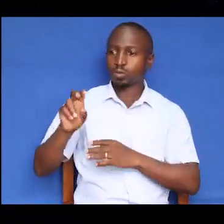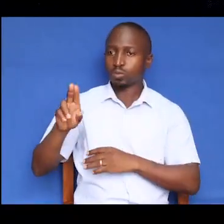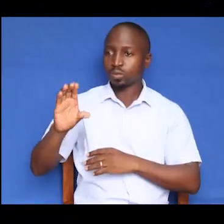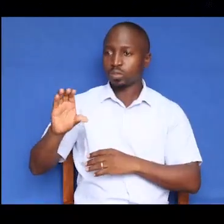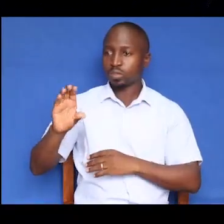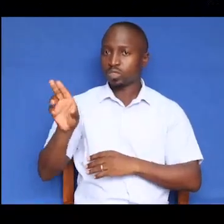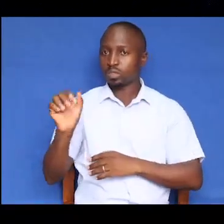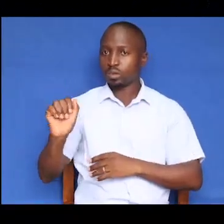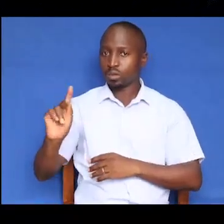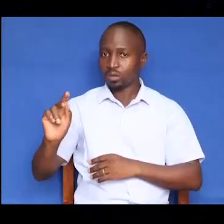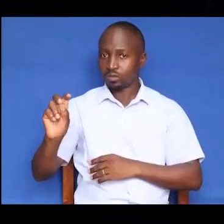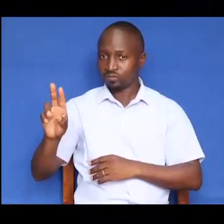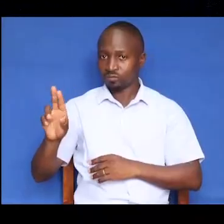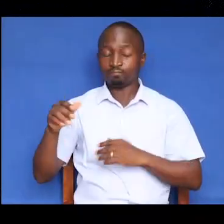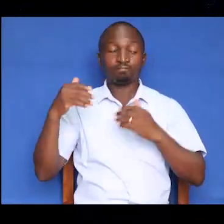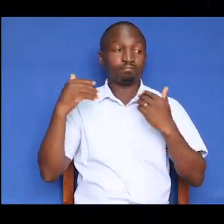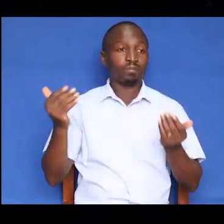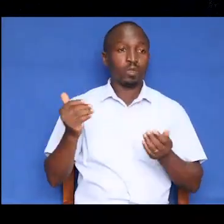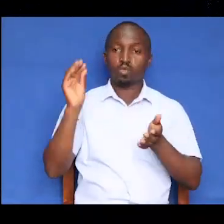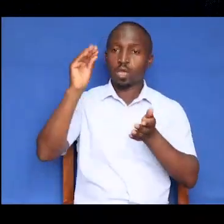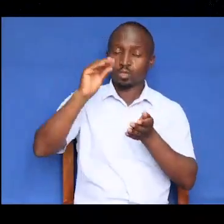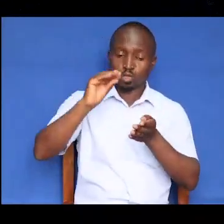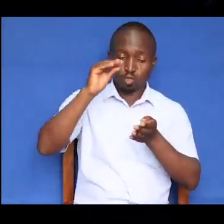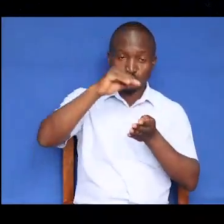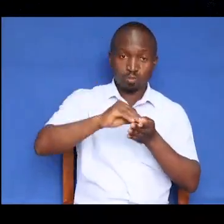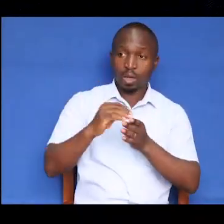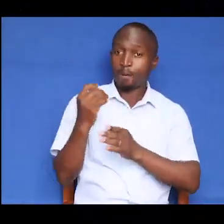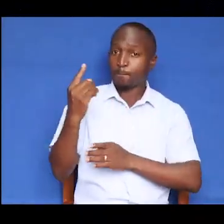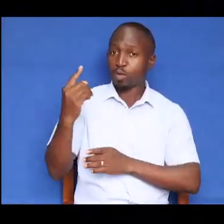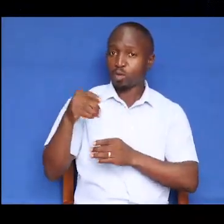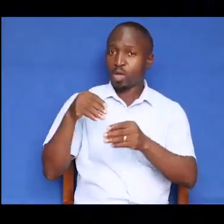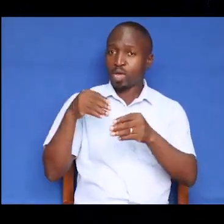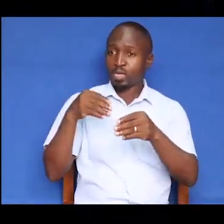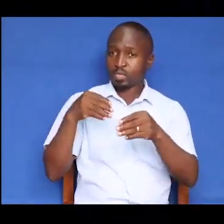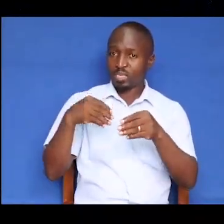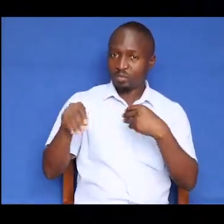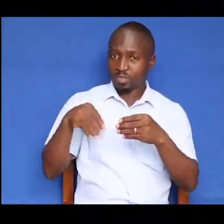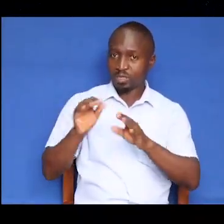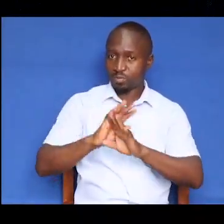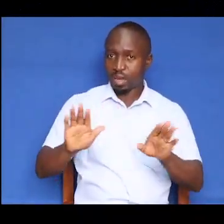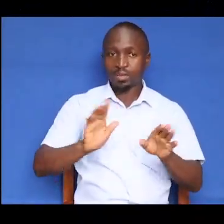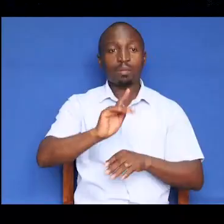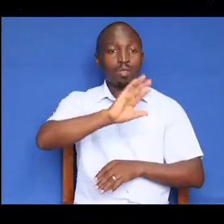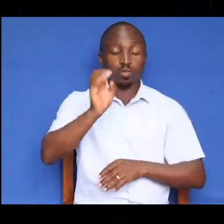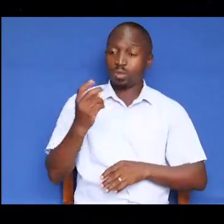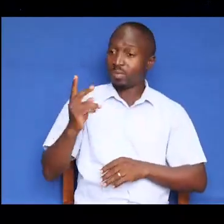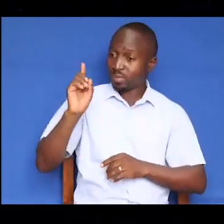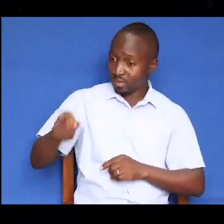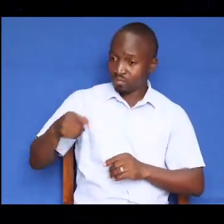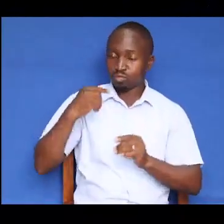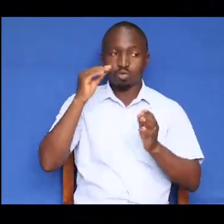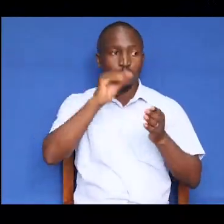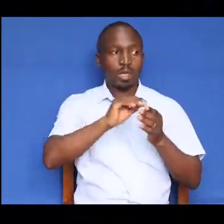have to add depreciation. But if both are there, we have to take a capital consumption allowance. Allowance